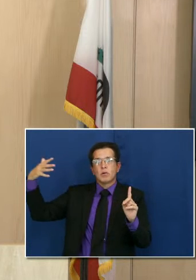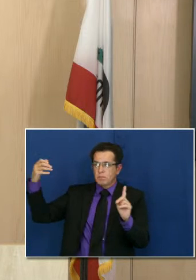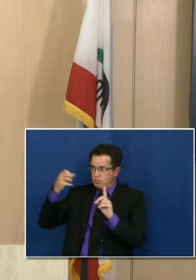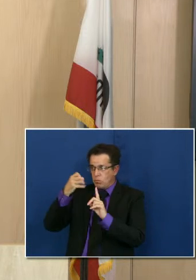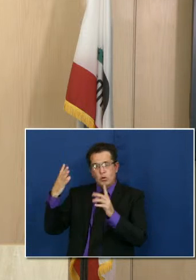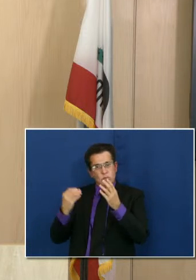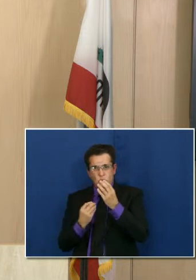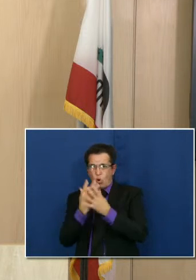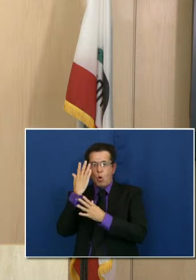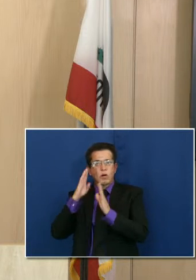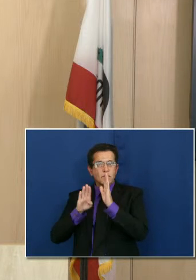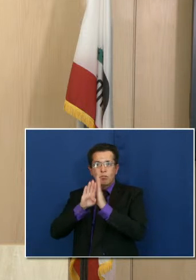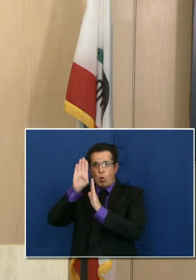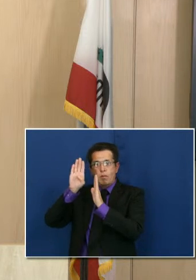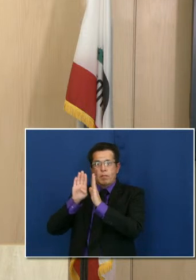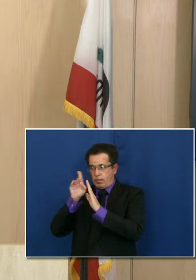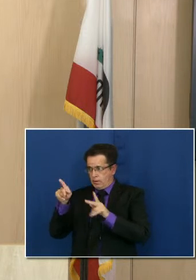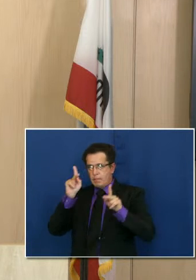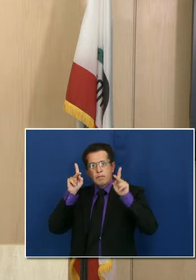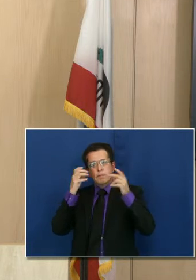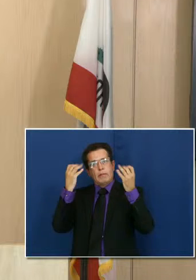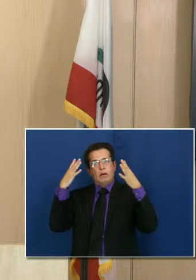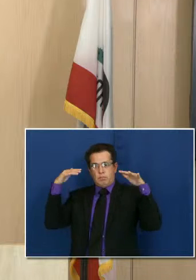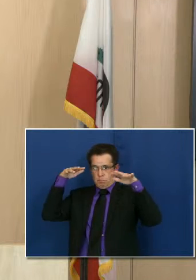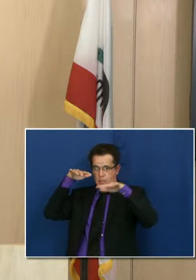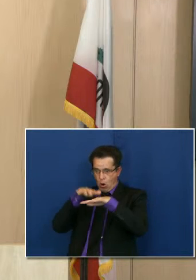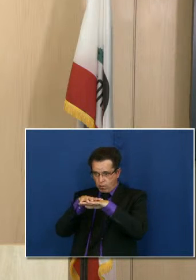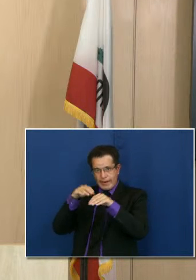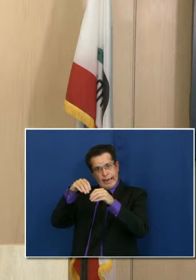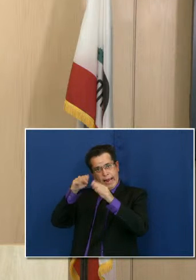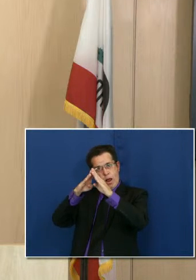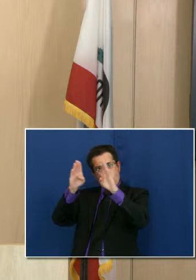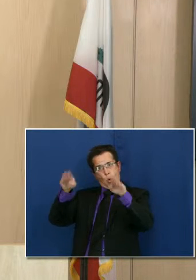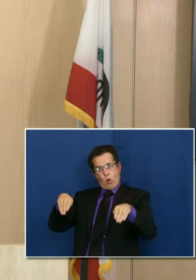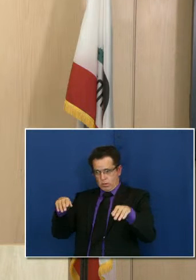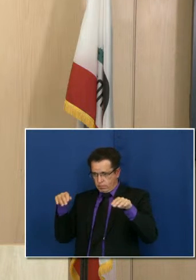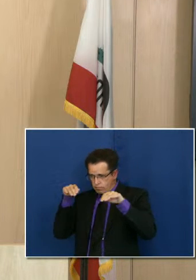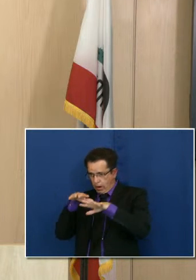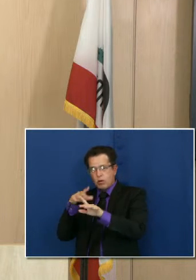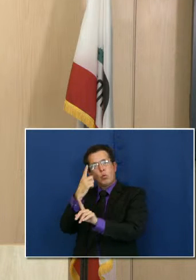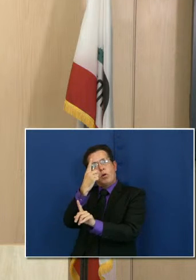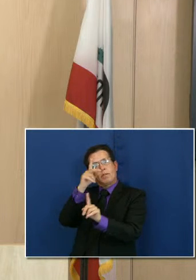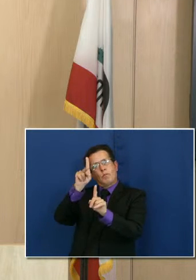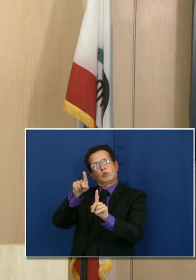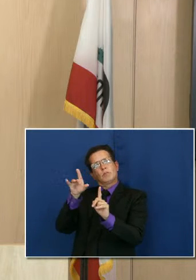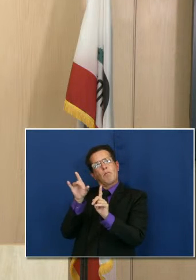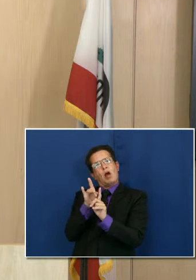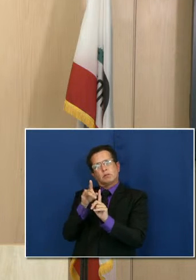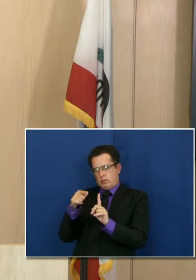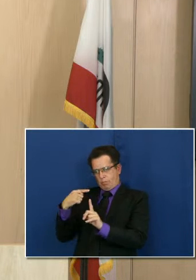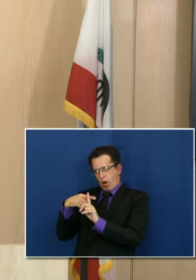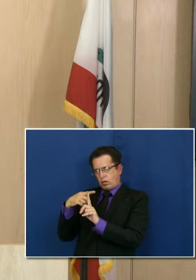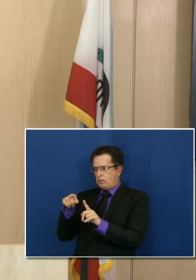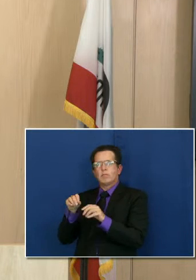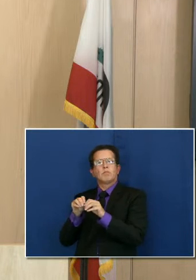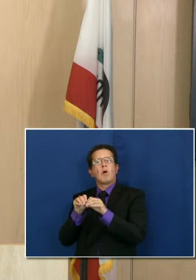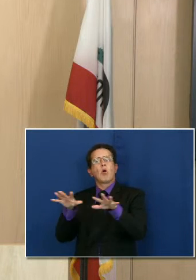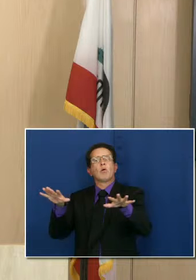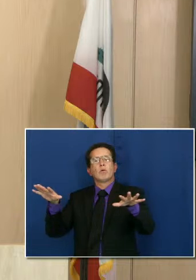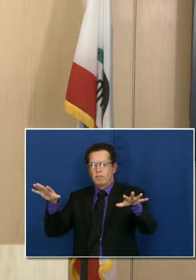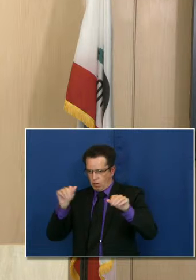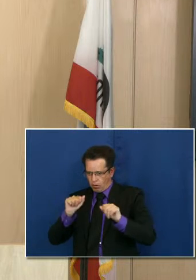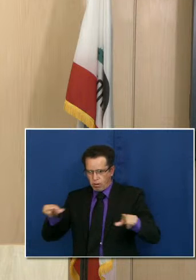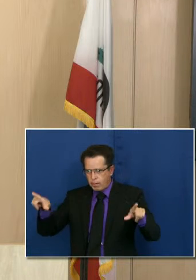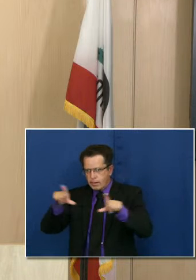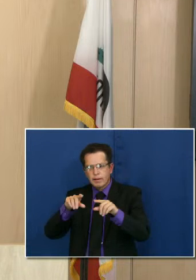probability of having multiple people indoor for a gathering, it is very likely that someone there could be positive, and given the concern around indoor settings,